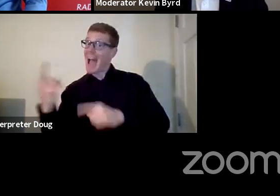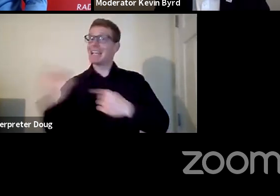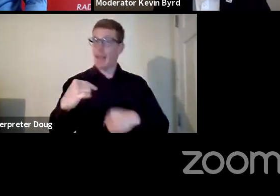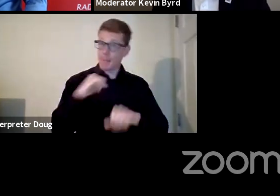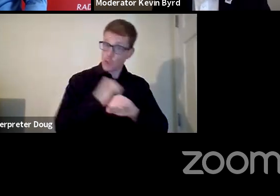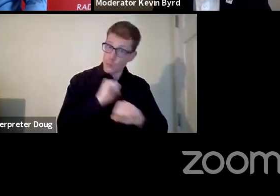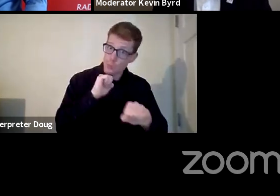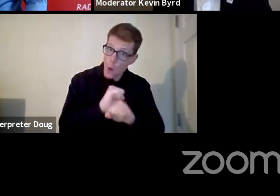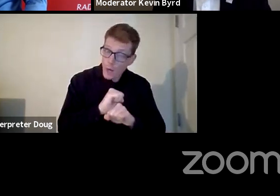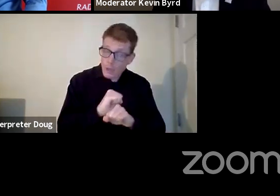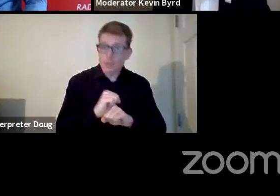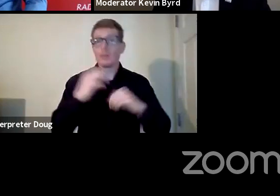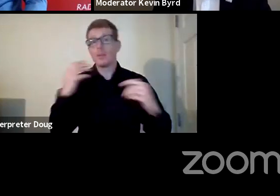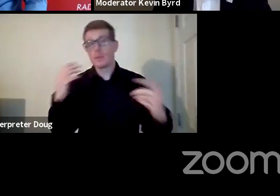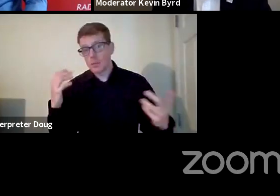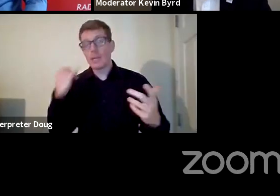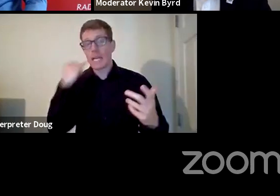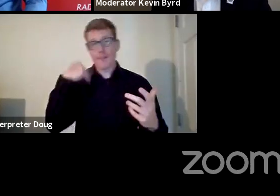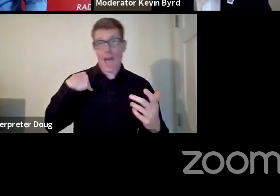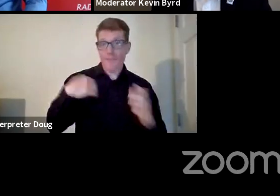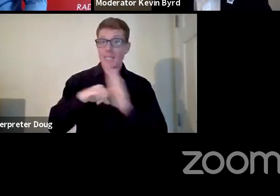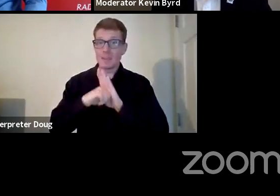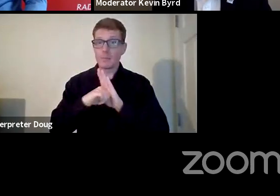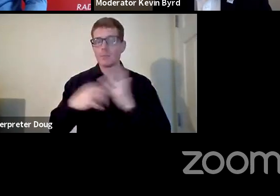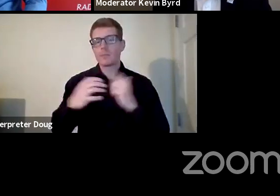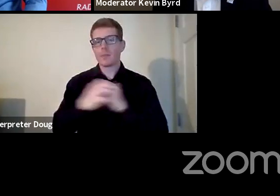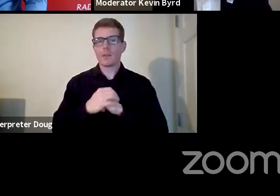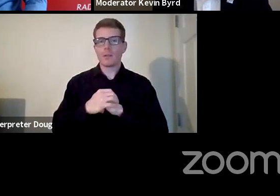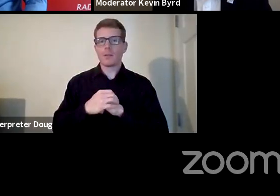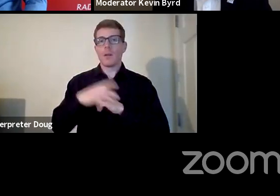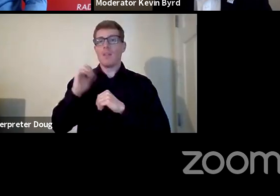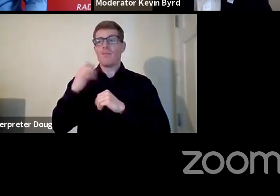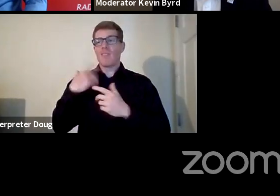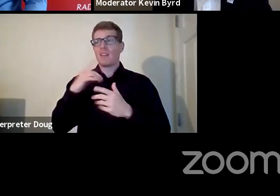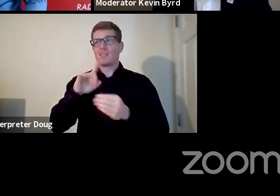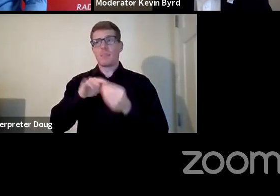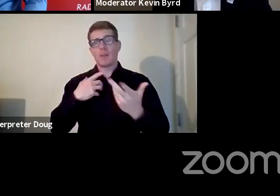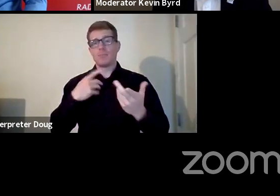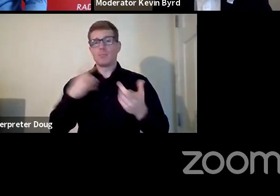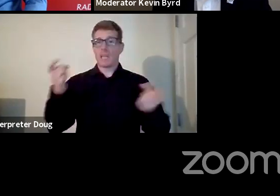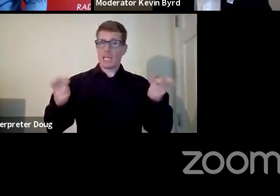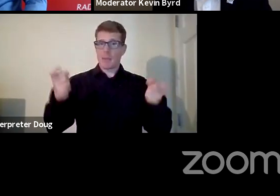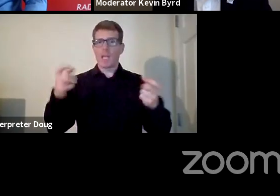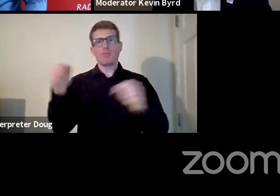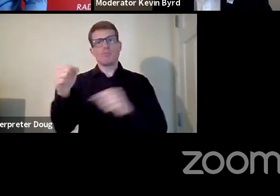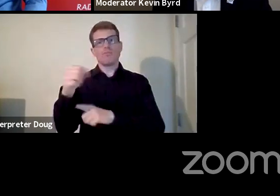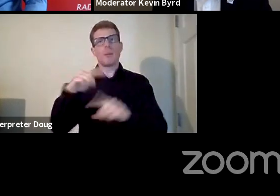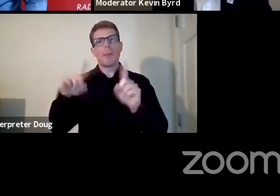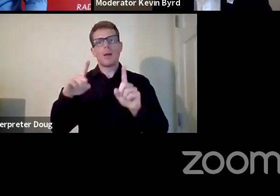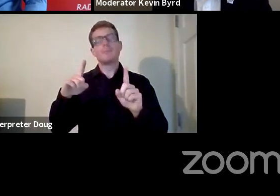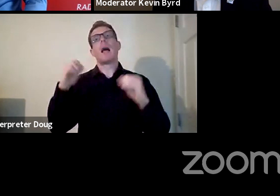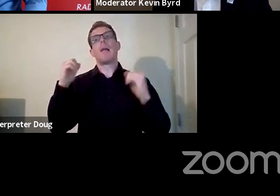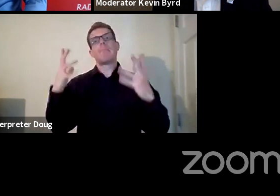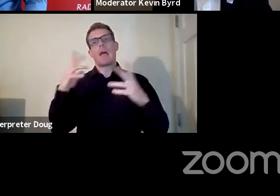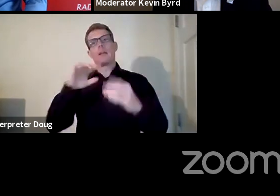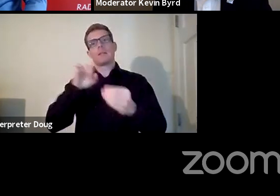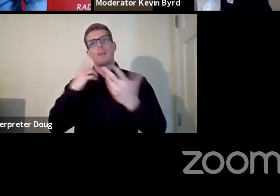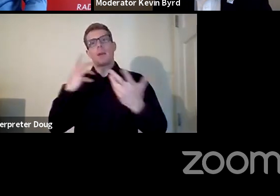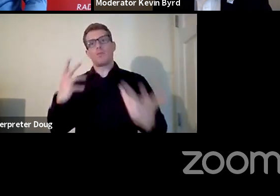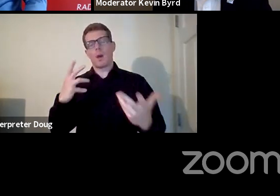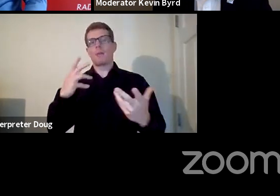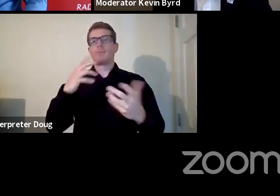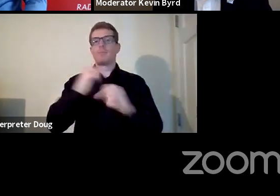about making accommodations and providing information, but a lot of it's about making sure that there's an incentive, or certainly